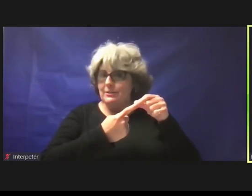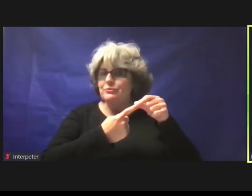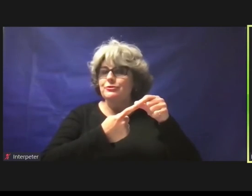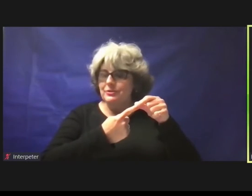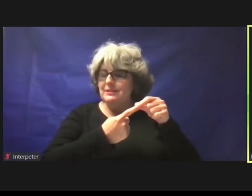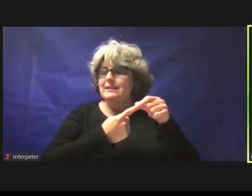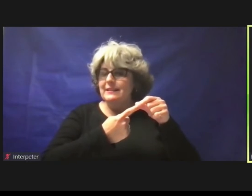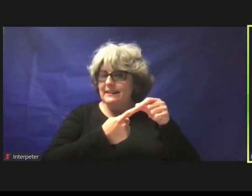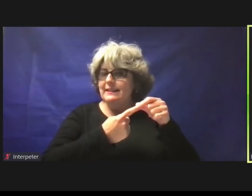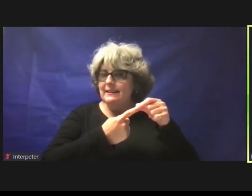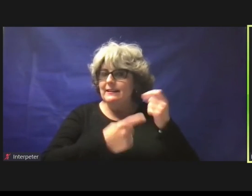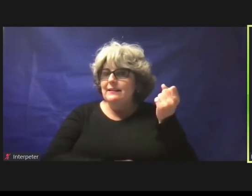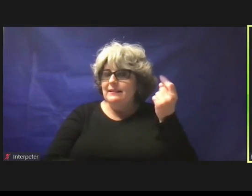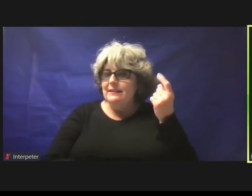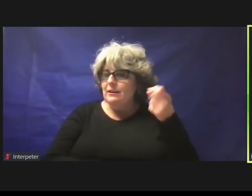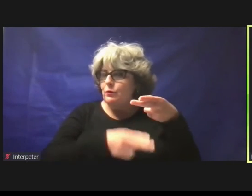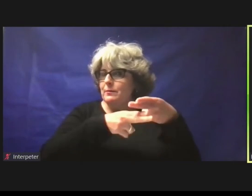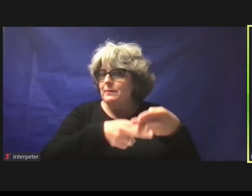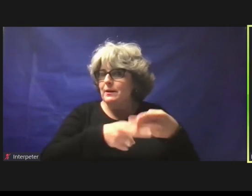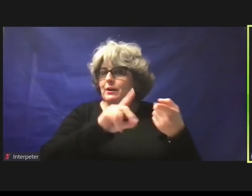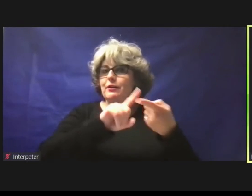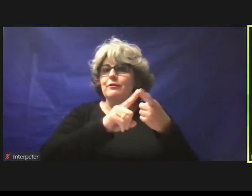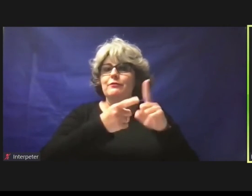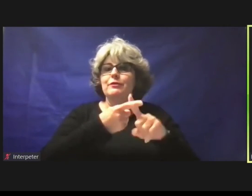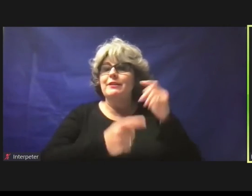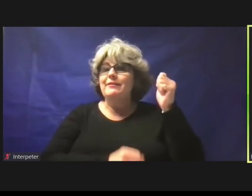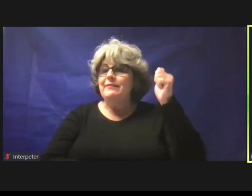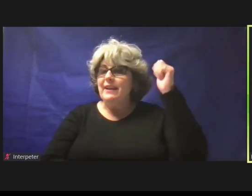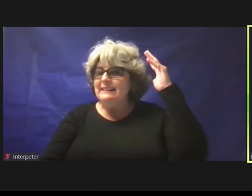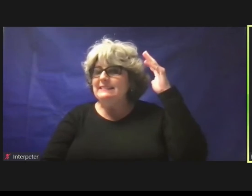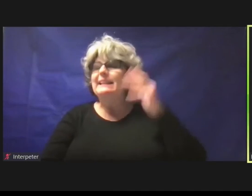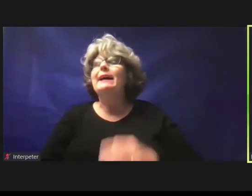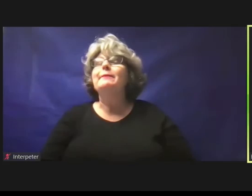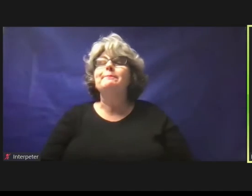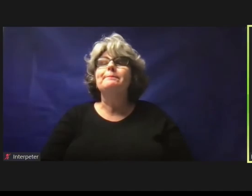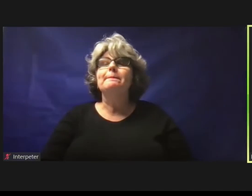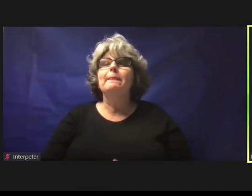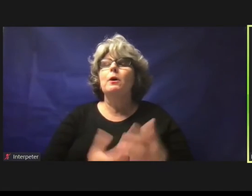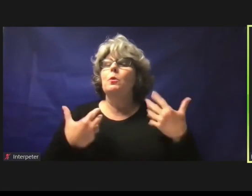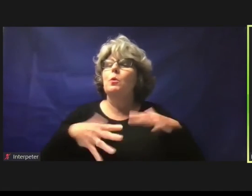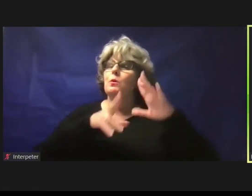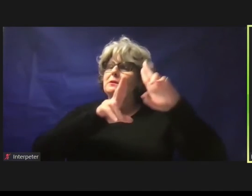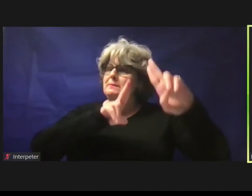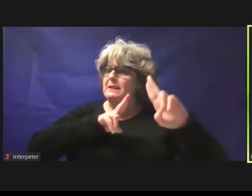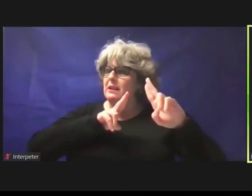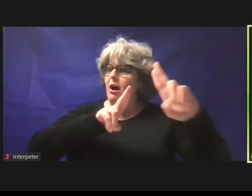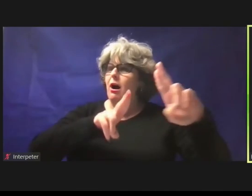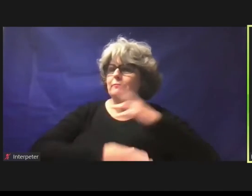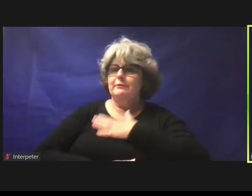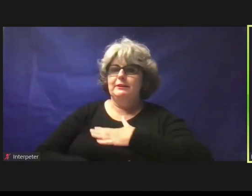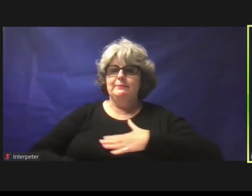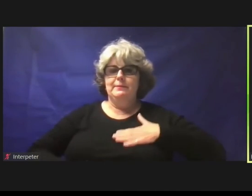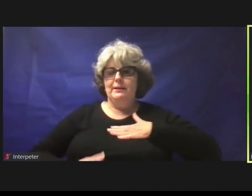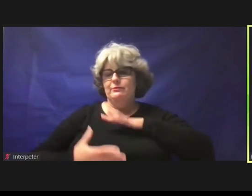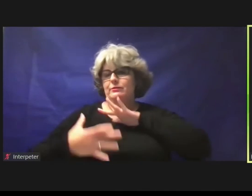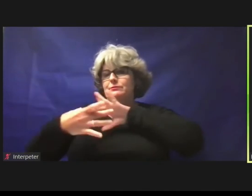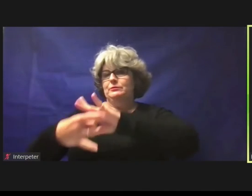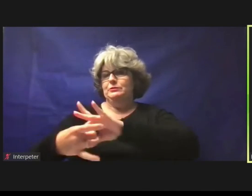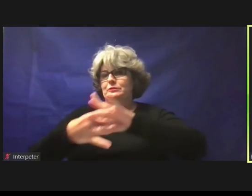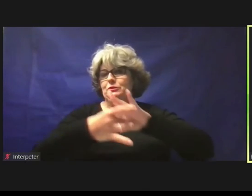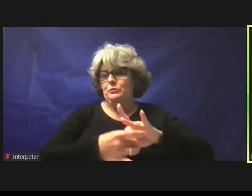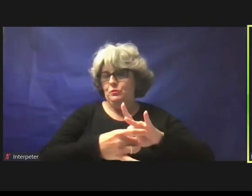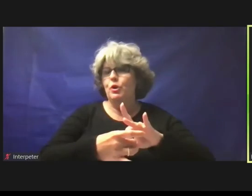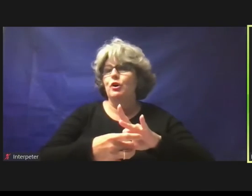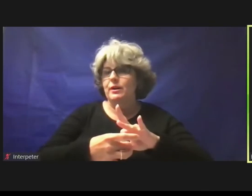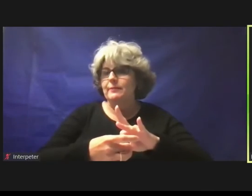would understand was mentioned, with the Friends of Afghanistan. That has been an honor and a pleasure for us